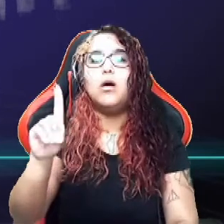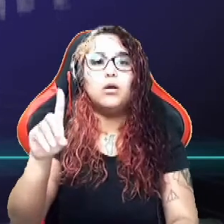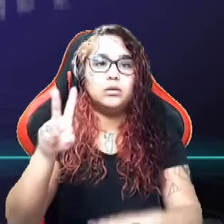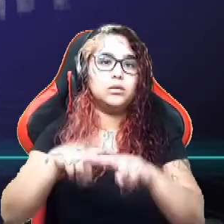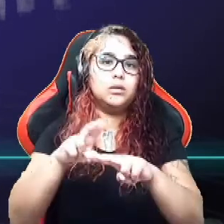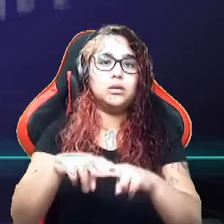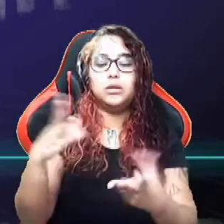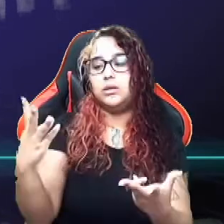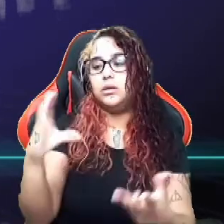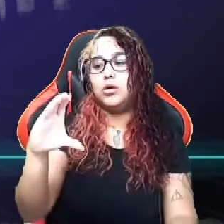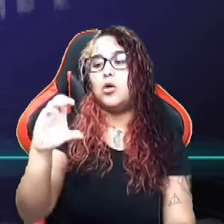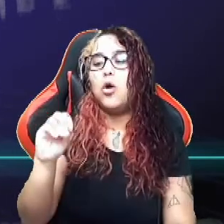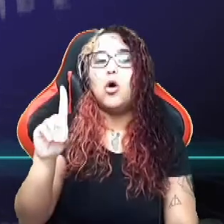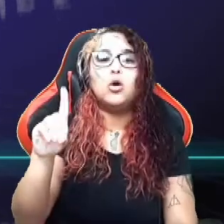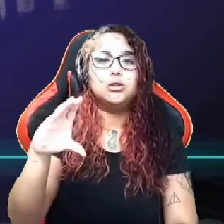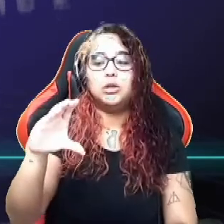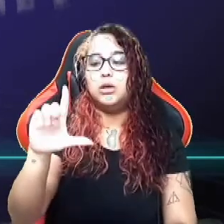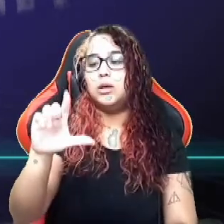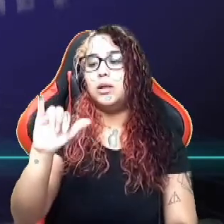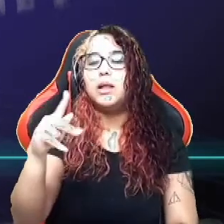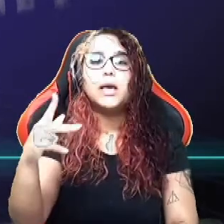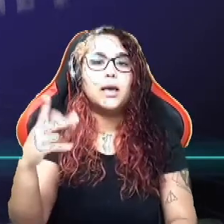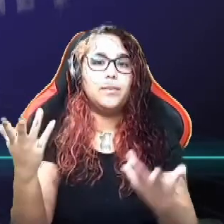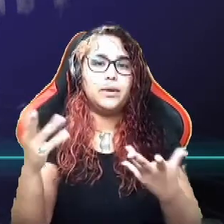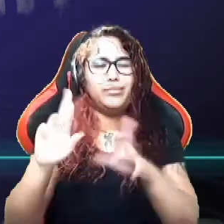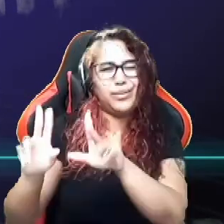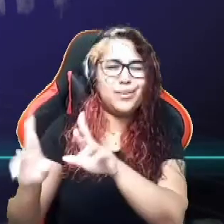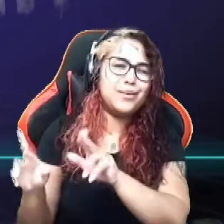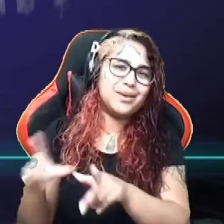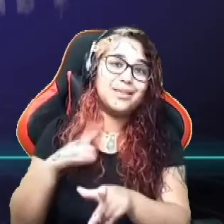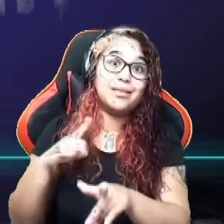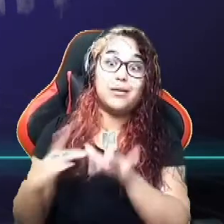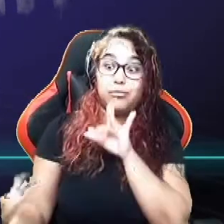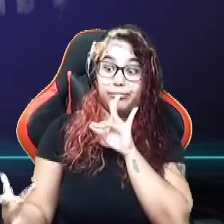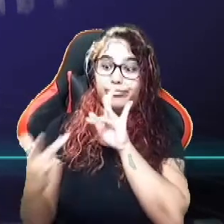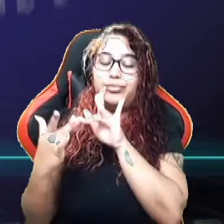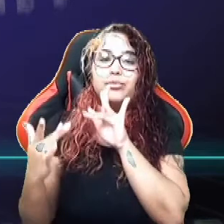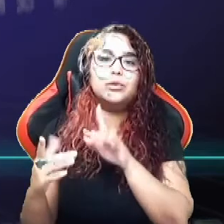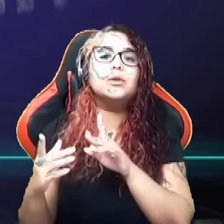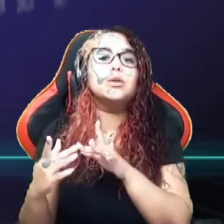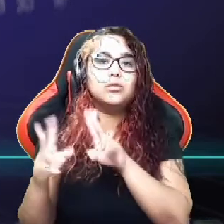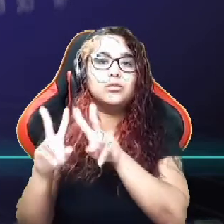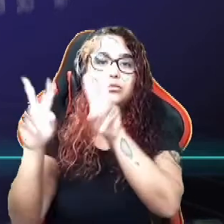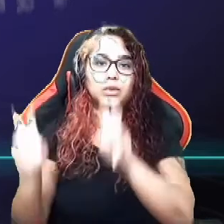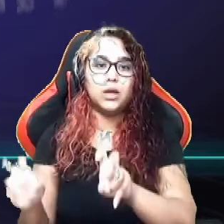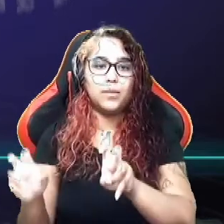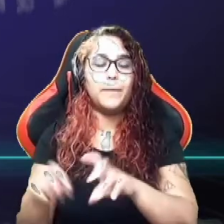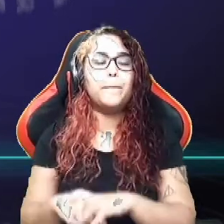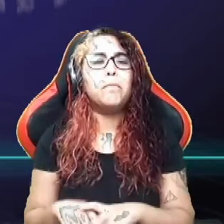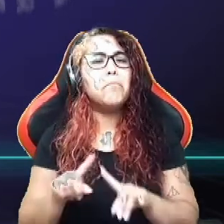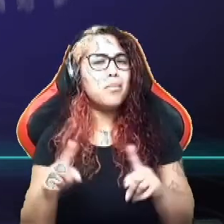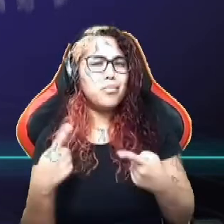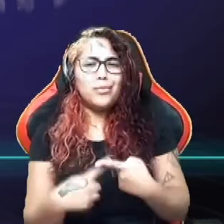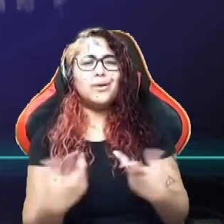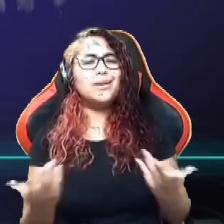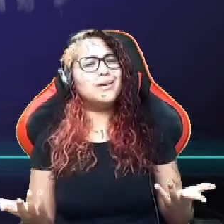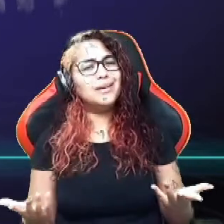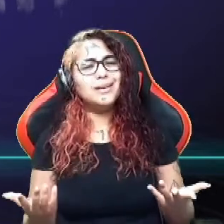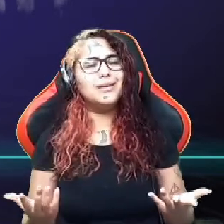Duty, hashtag Warzone, hashtag Call of Duty clips, something that is truly related to your content.